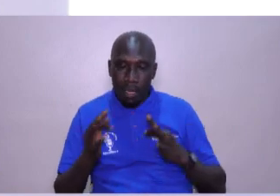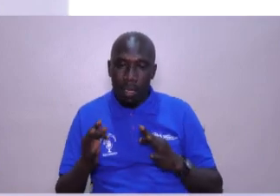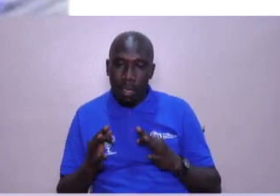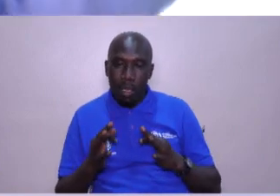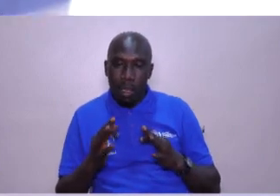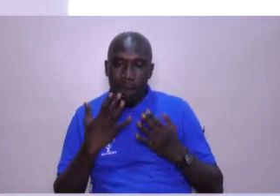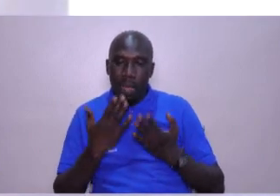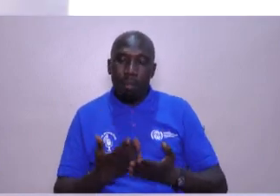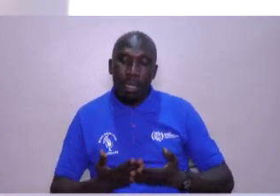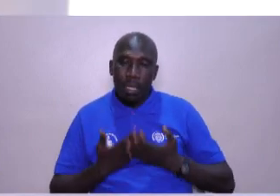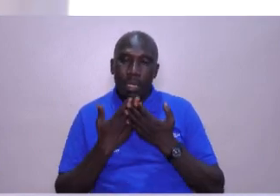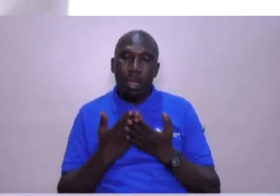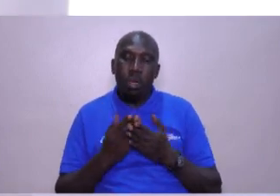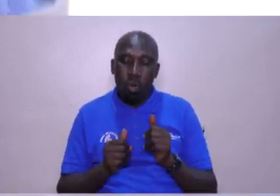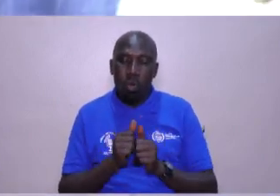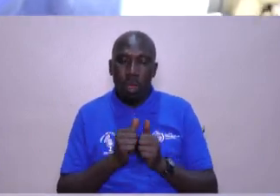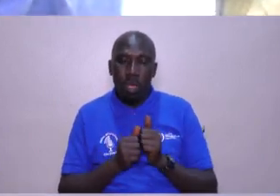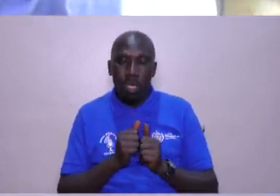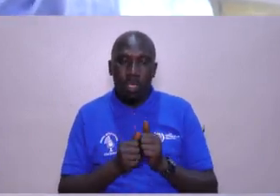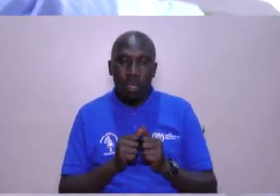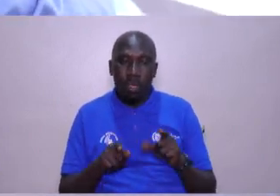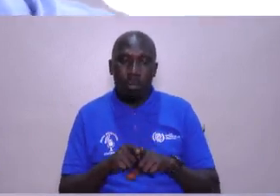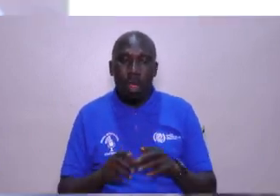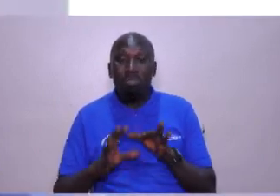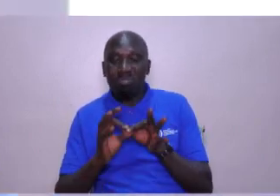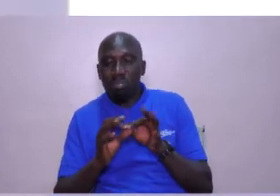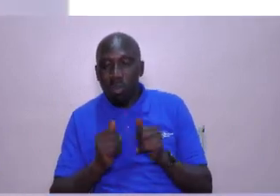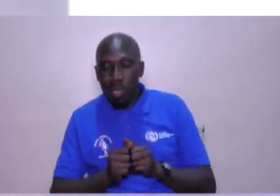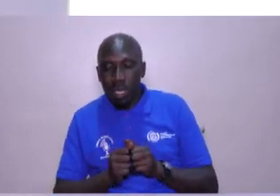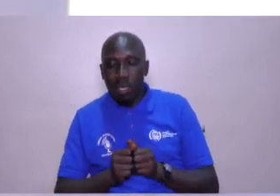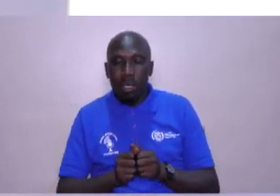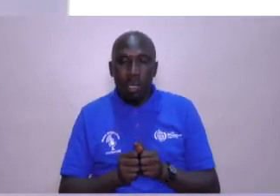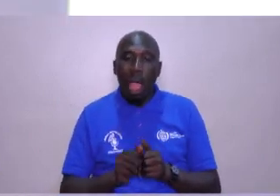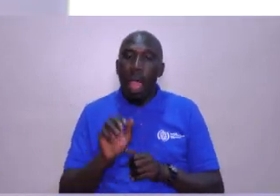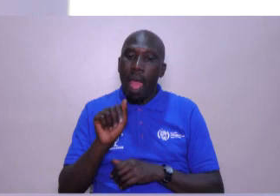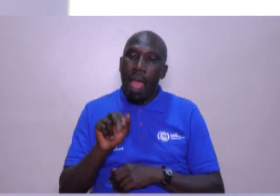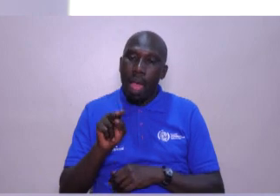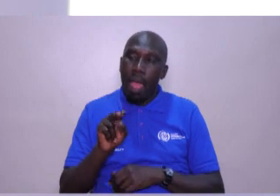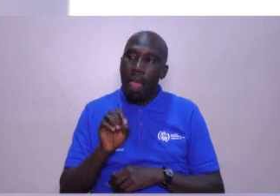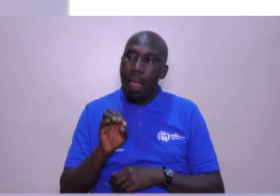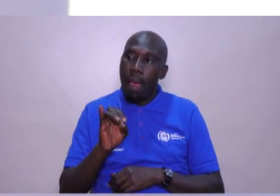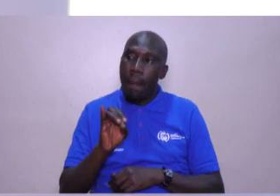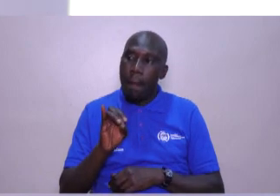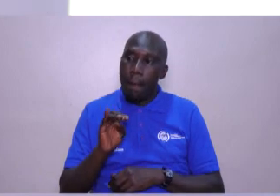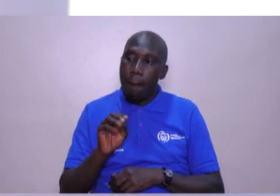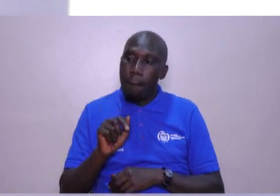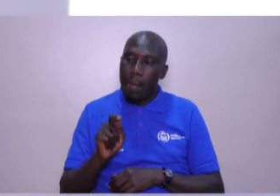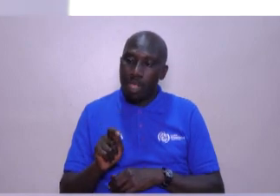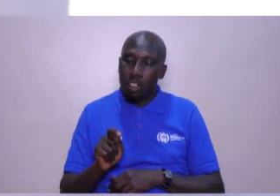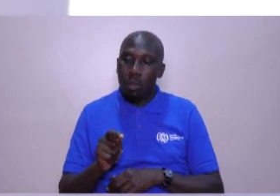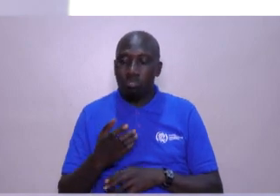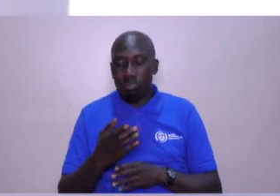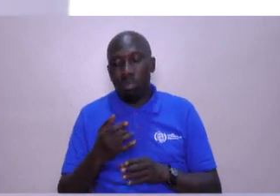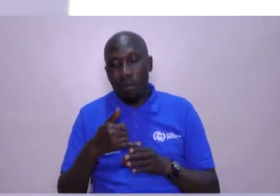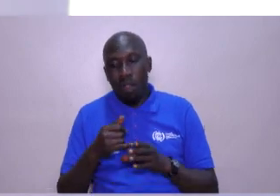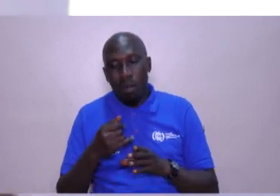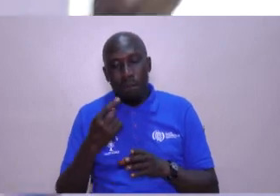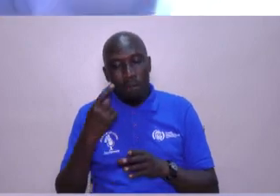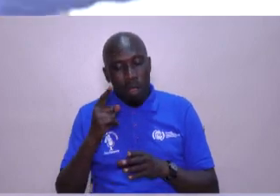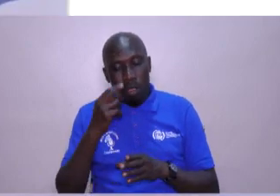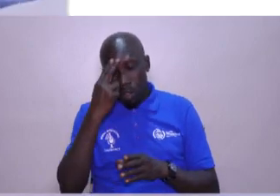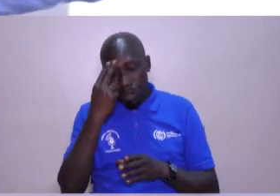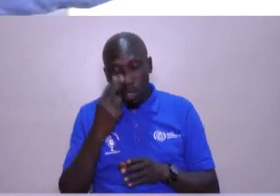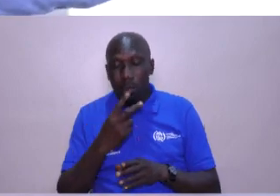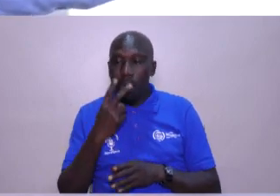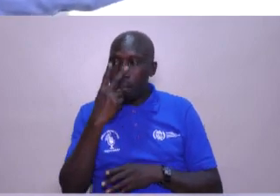of a presentation which we are putting on animations to cater basically for learners who are blind. It will now be